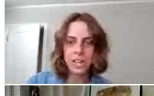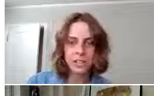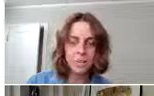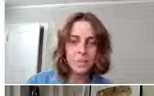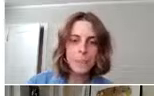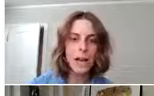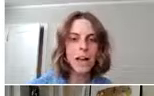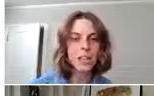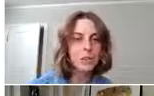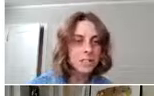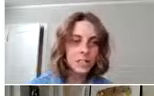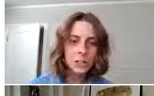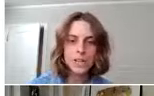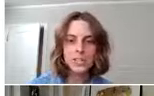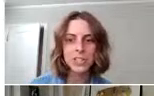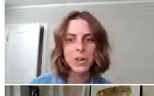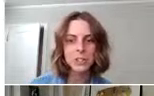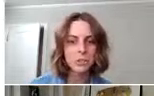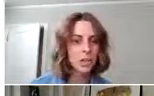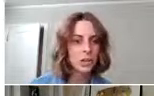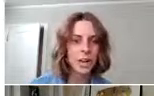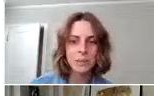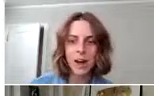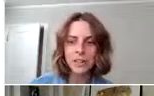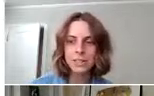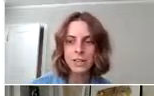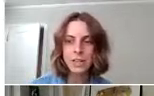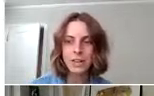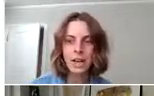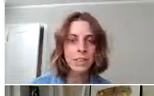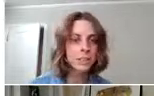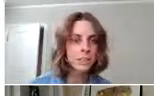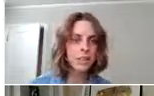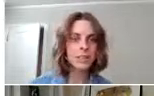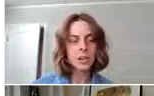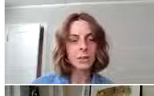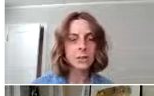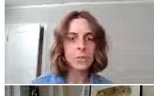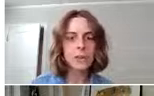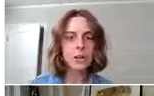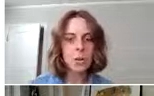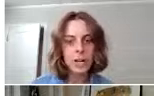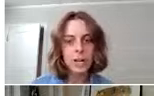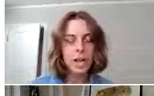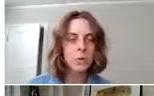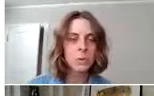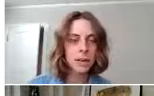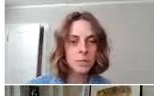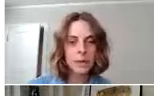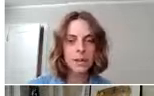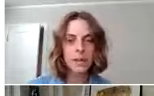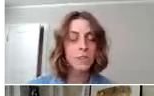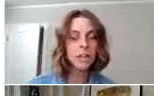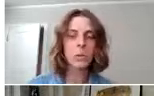this presentation. You can send your questions to us through the Q&A box. This event is also being recorded and will